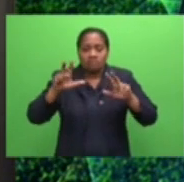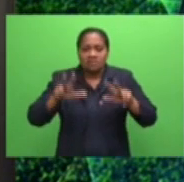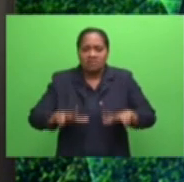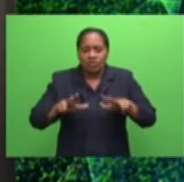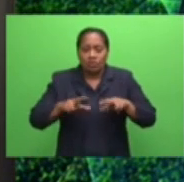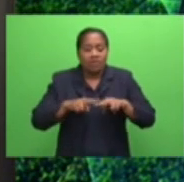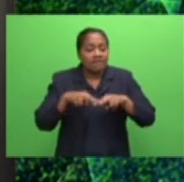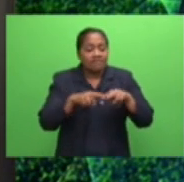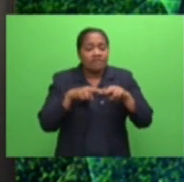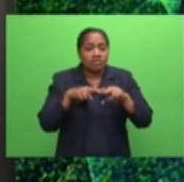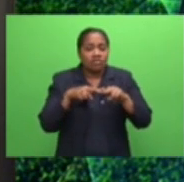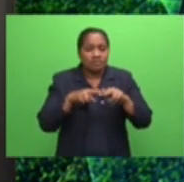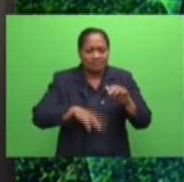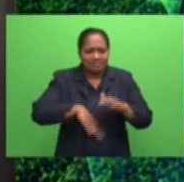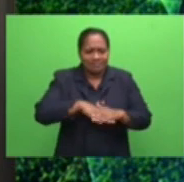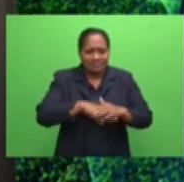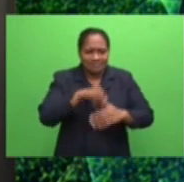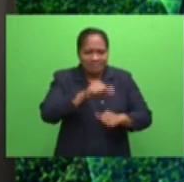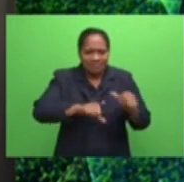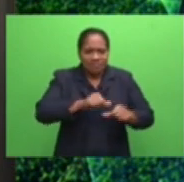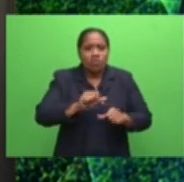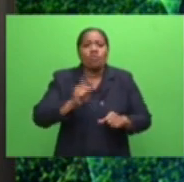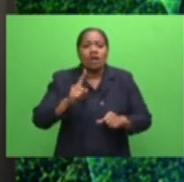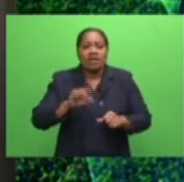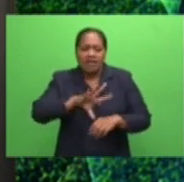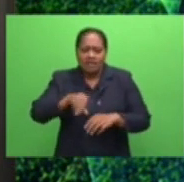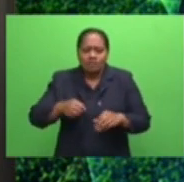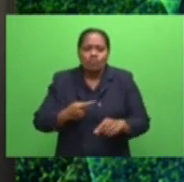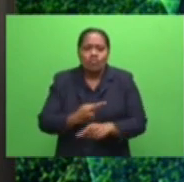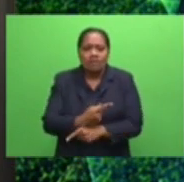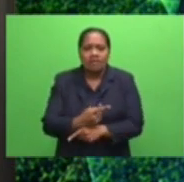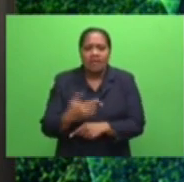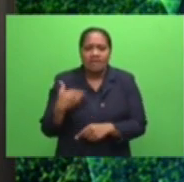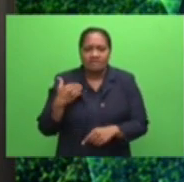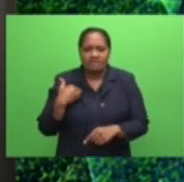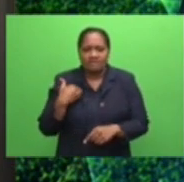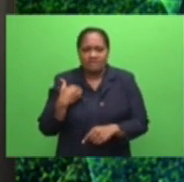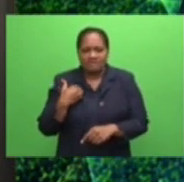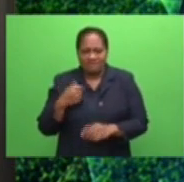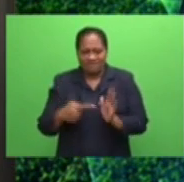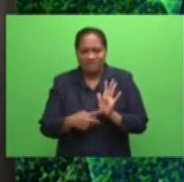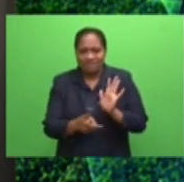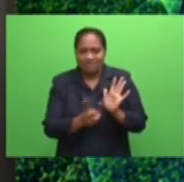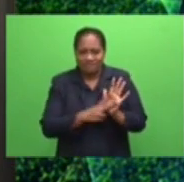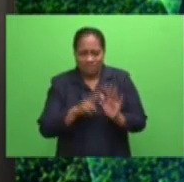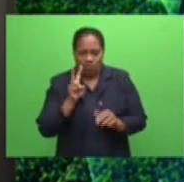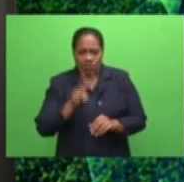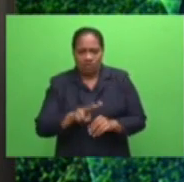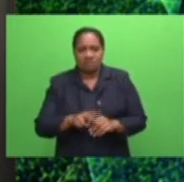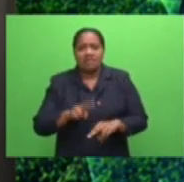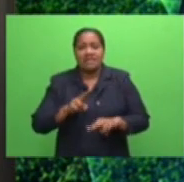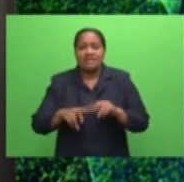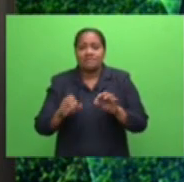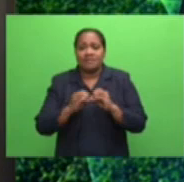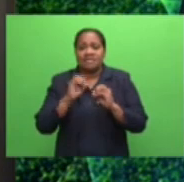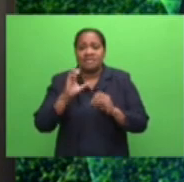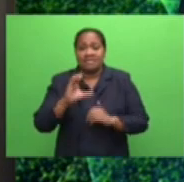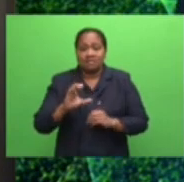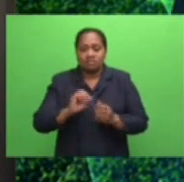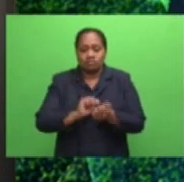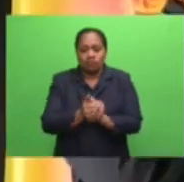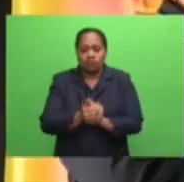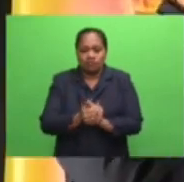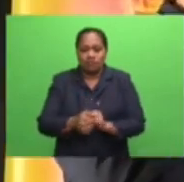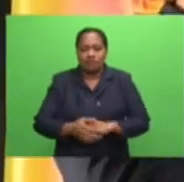Football Association for weekly live coverage of EPL matches on the FBC Sports Channel. Tale Materakula